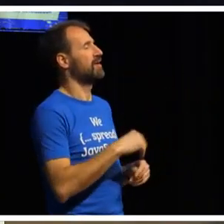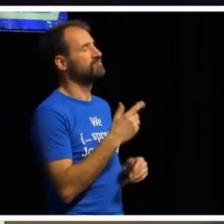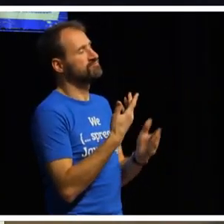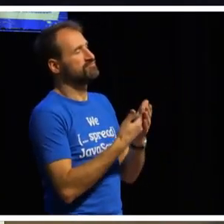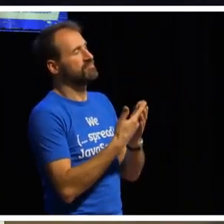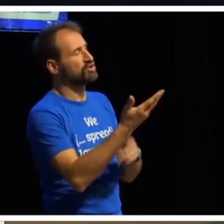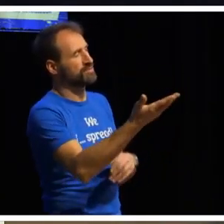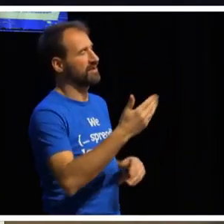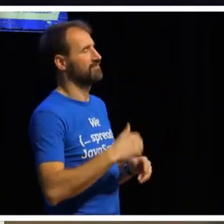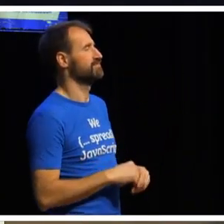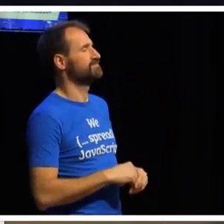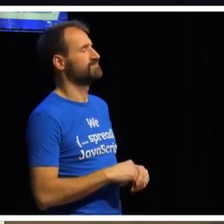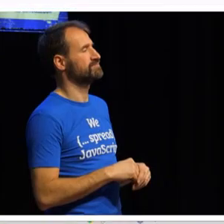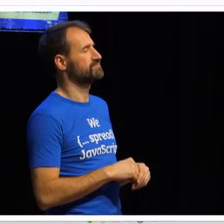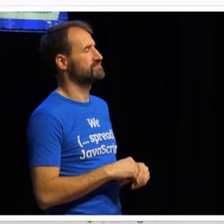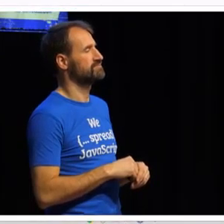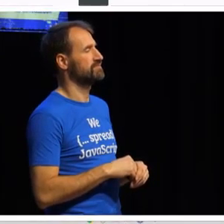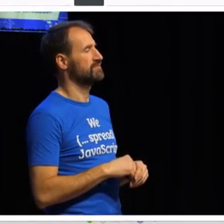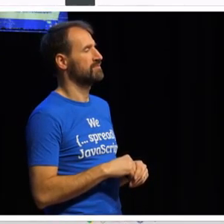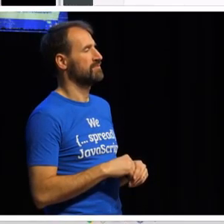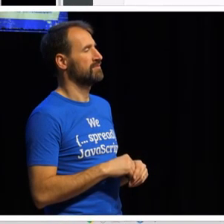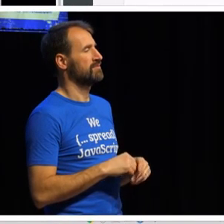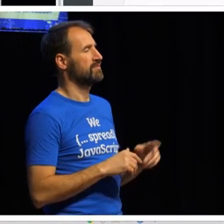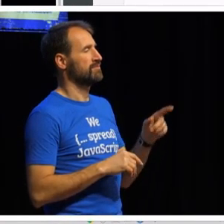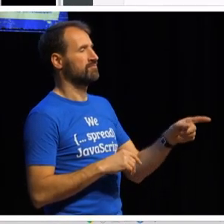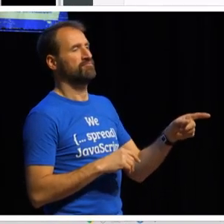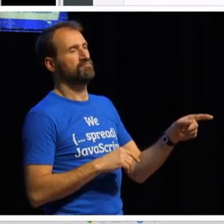let's go back and